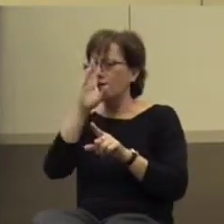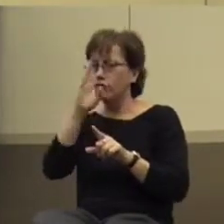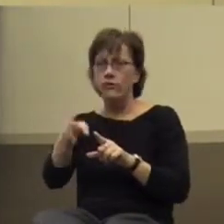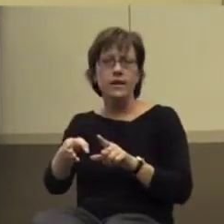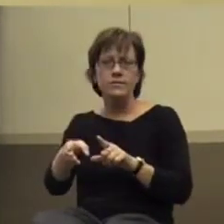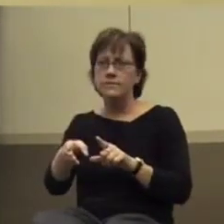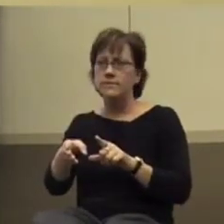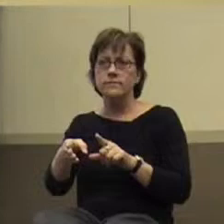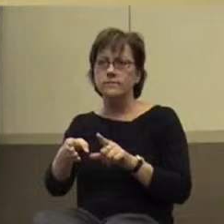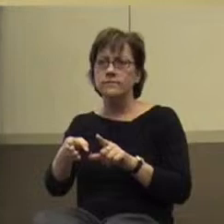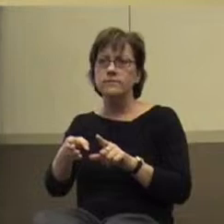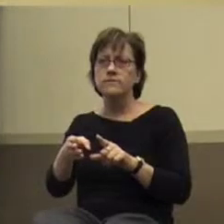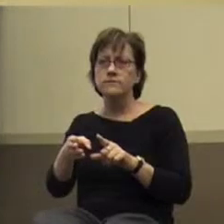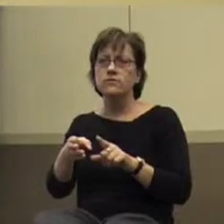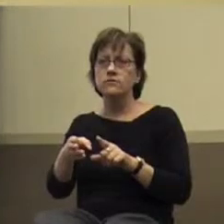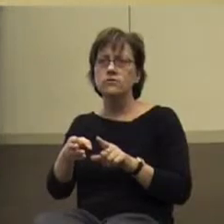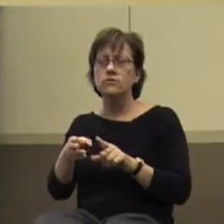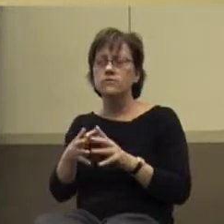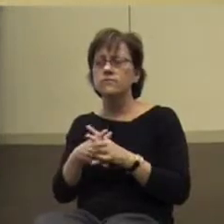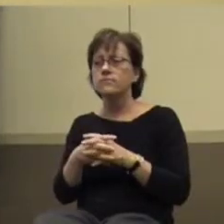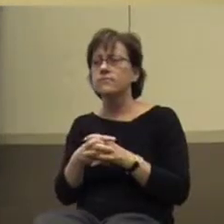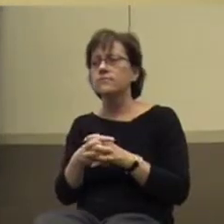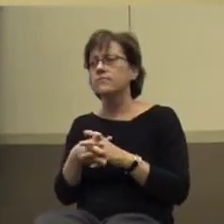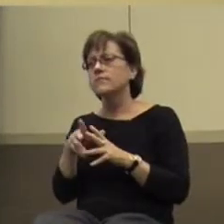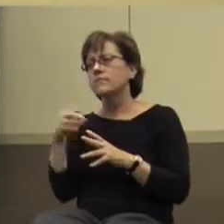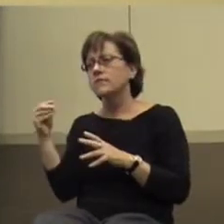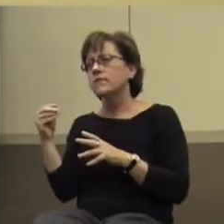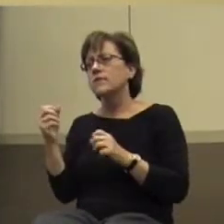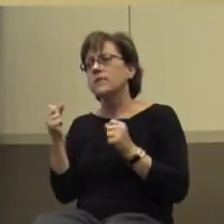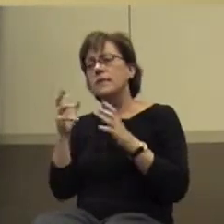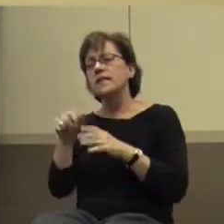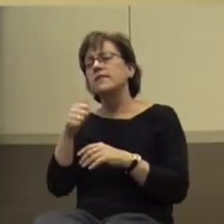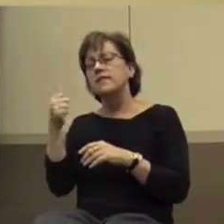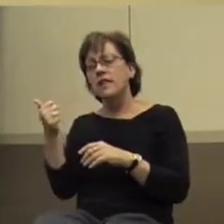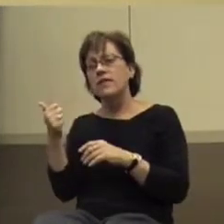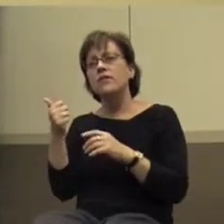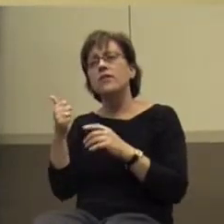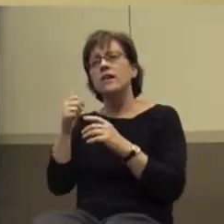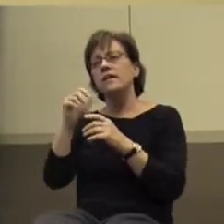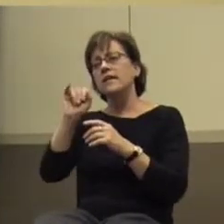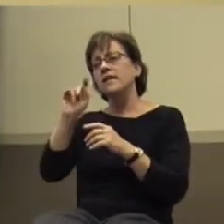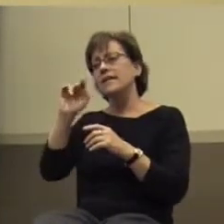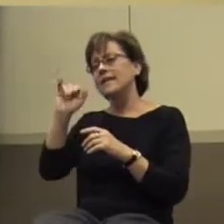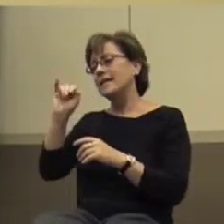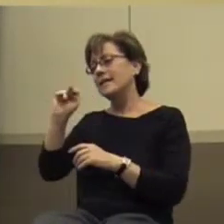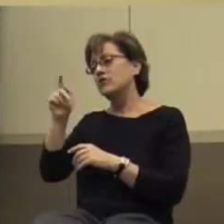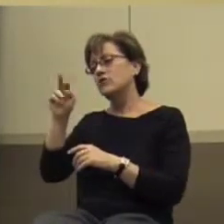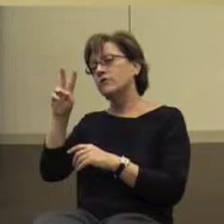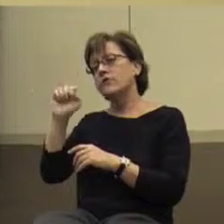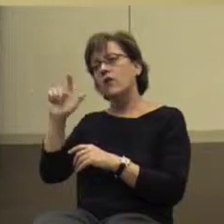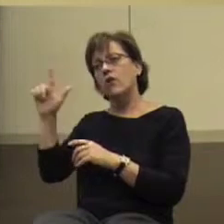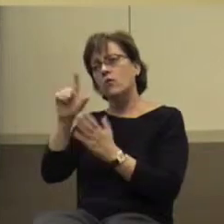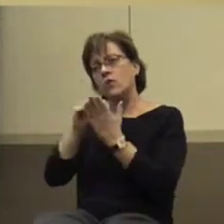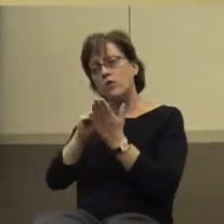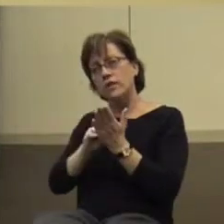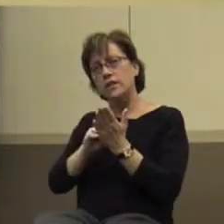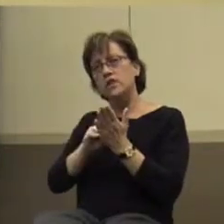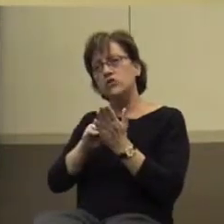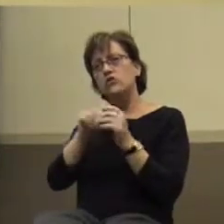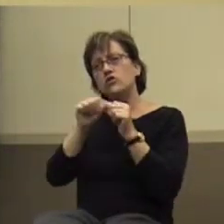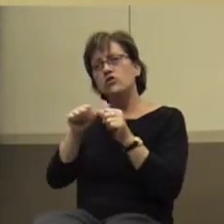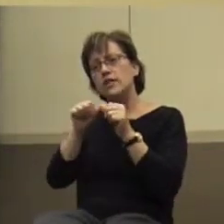And a lot of the other, the interval recording, like the duration and interval recording and the time sampling, those are more your direct observational